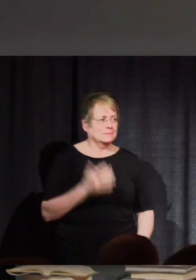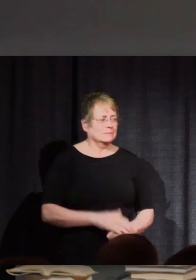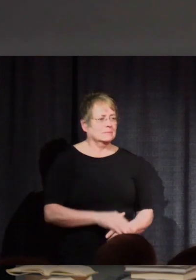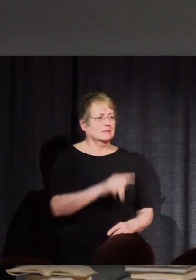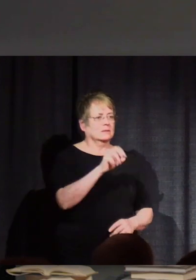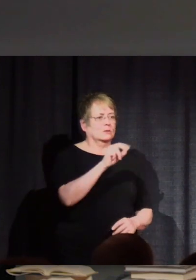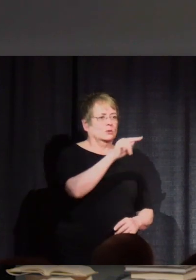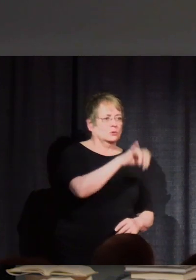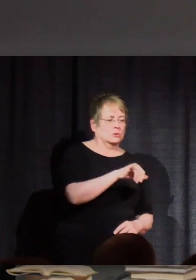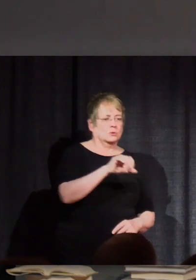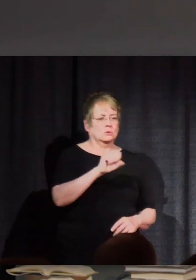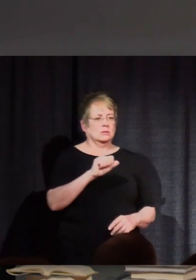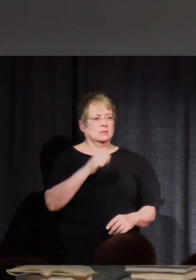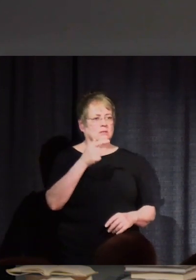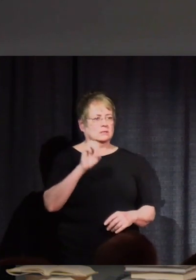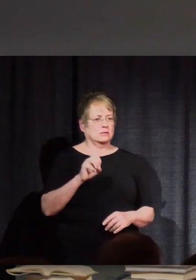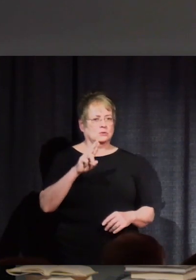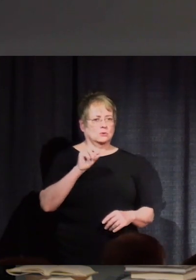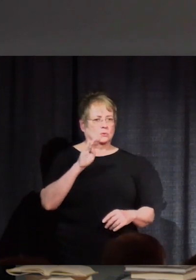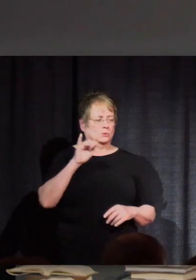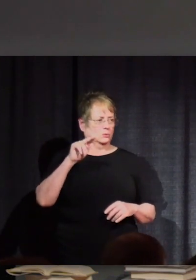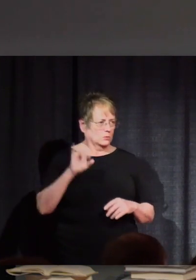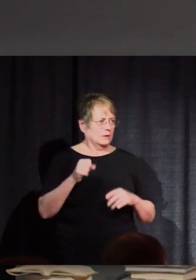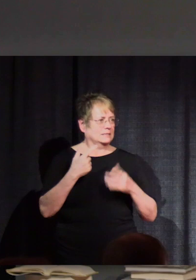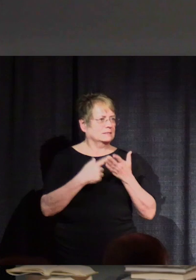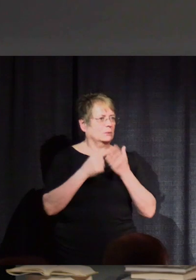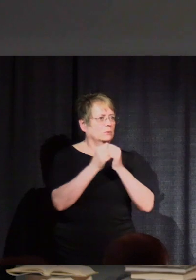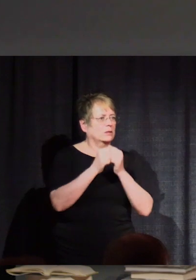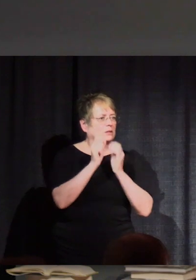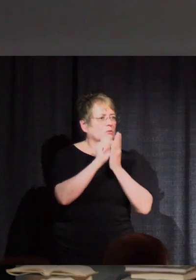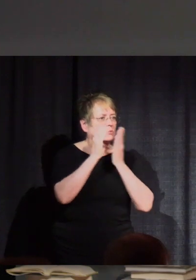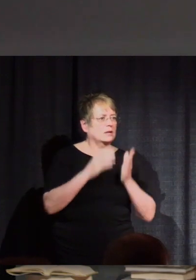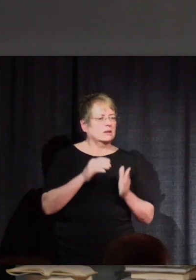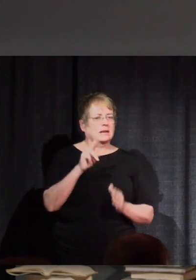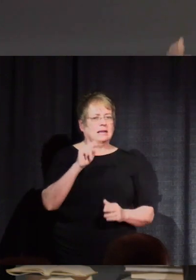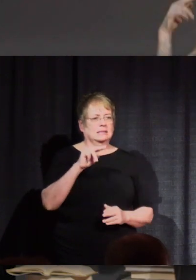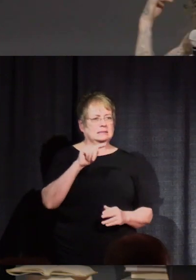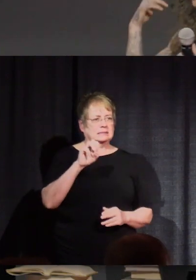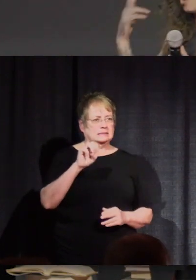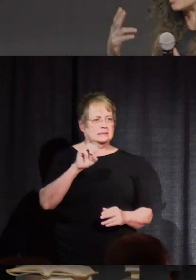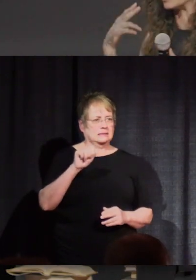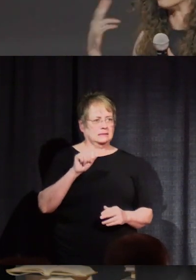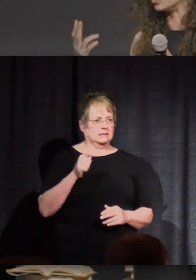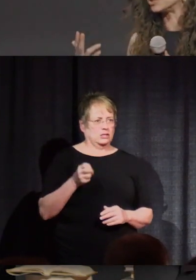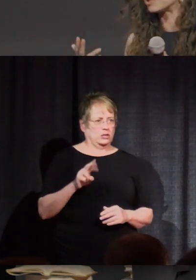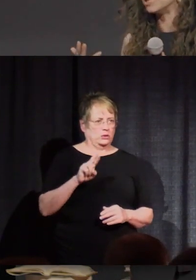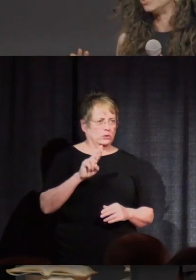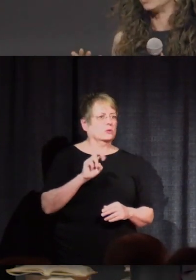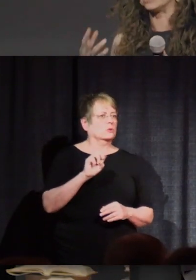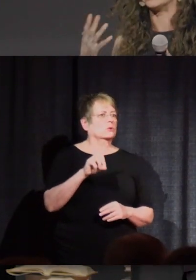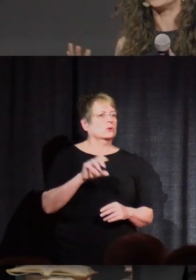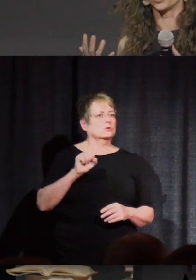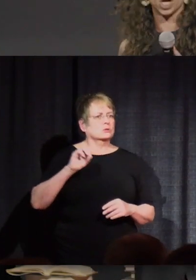Tony and Sage Robbins spoke with Michael Singer about his book, Untethered Soul, which is all about putting an end to habitual thoughts and